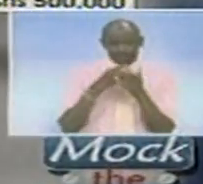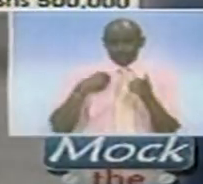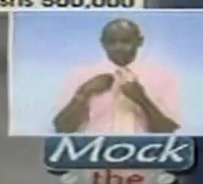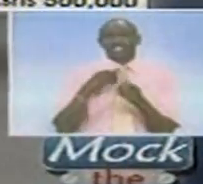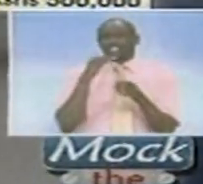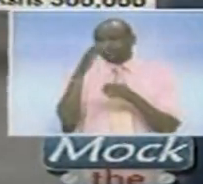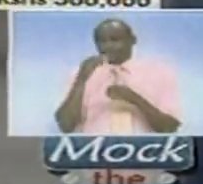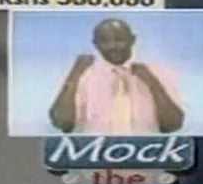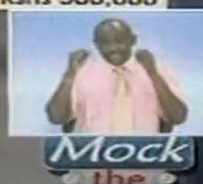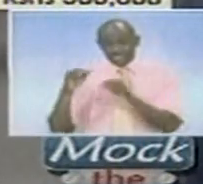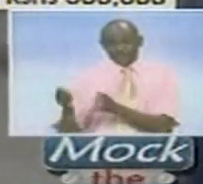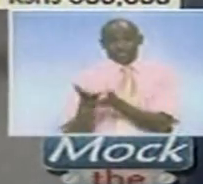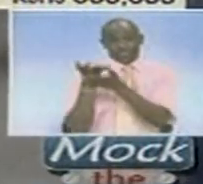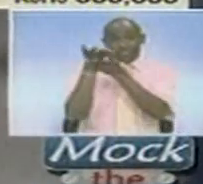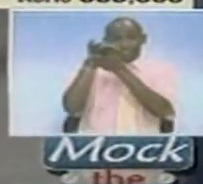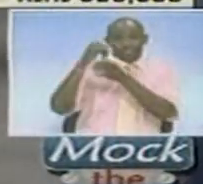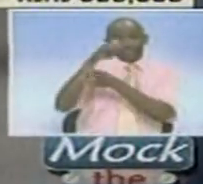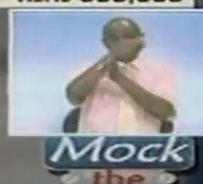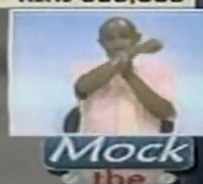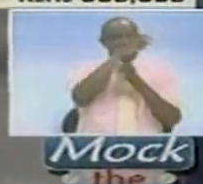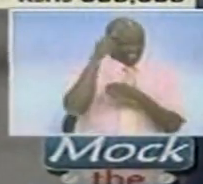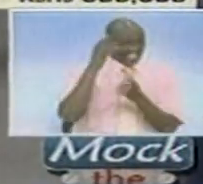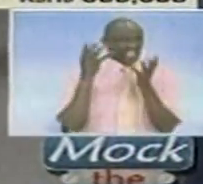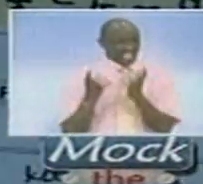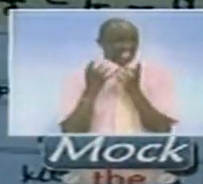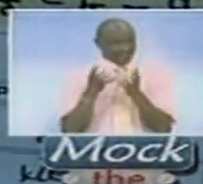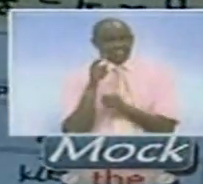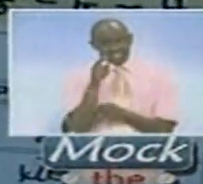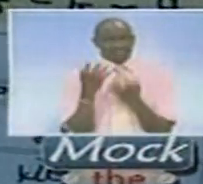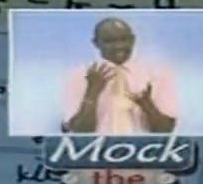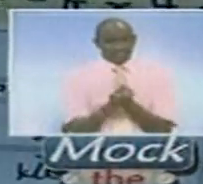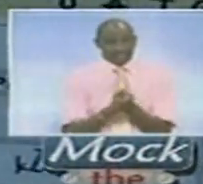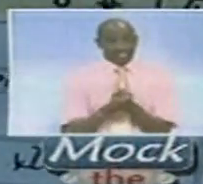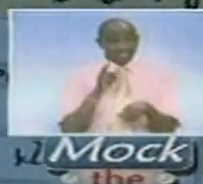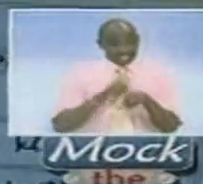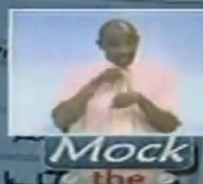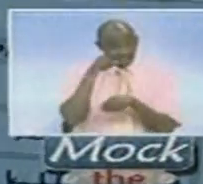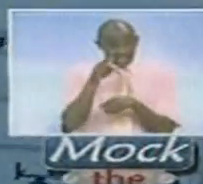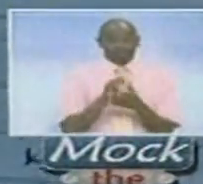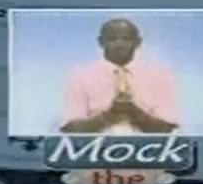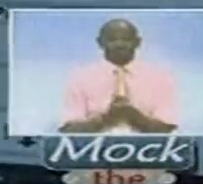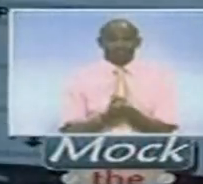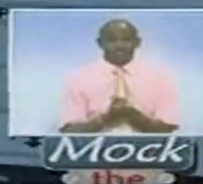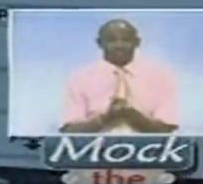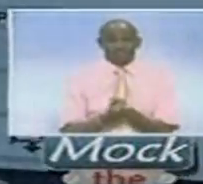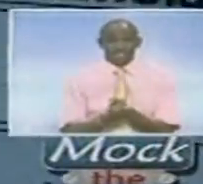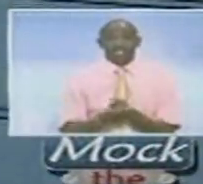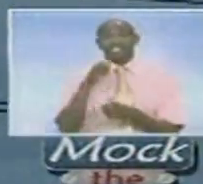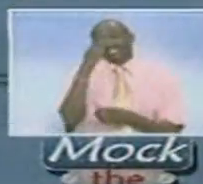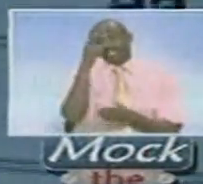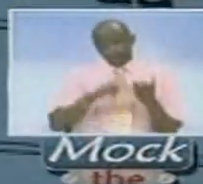speeches. Guess they must have been pretty heavy on rhetoric. Meanwhile, further down we see they